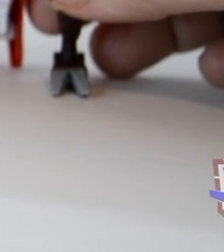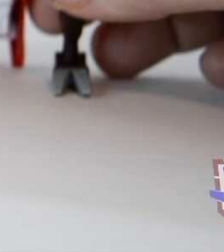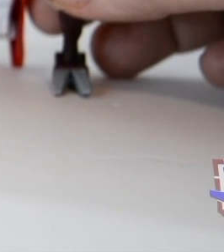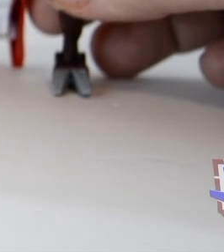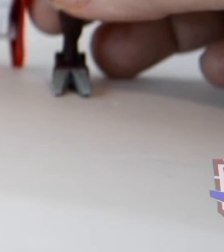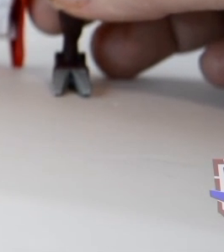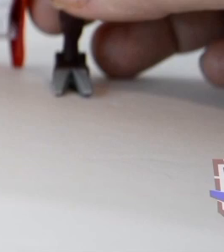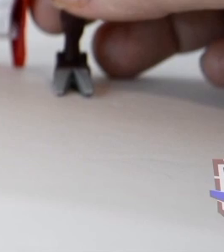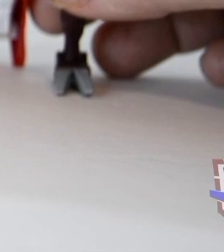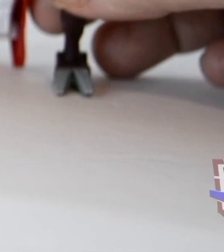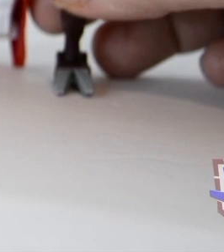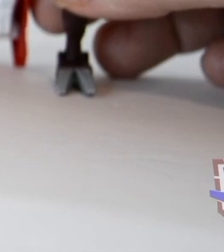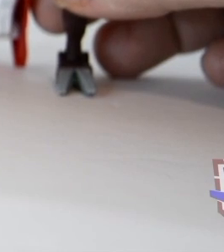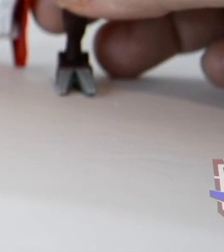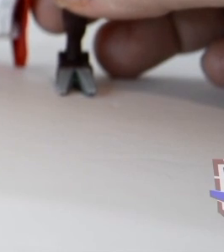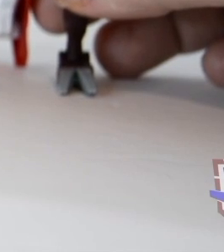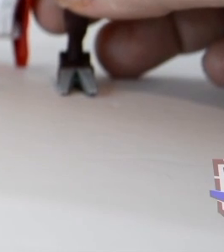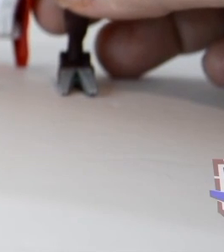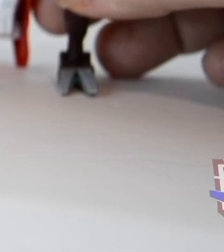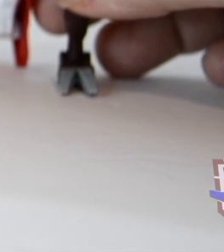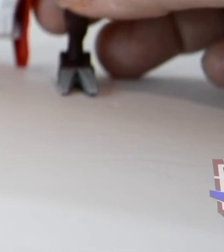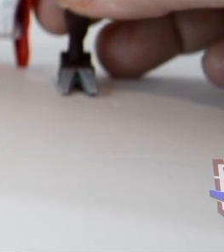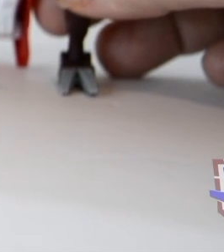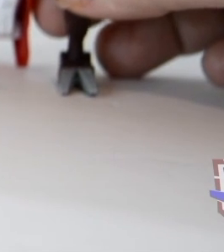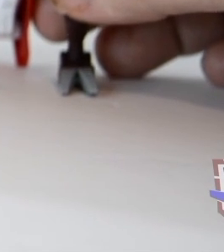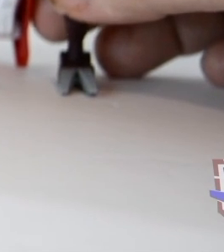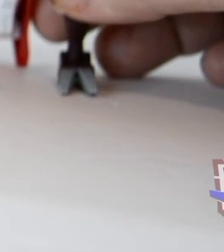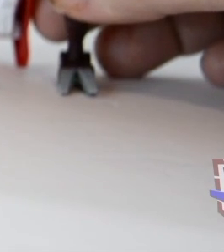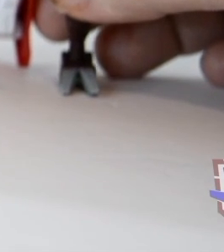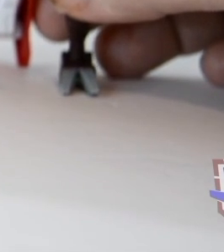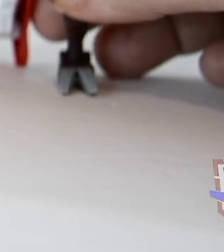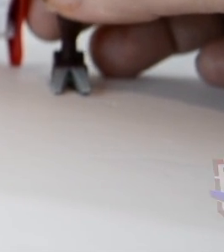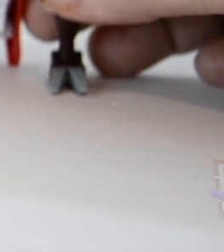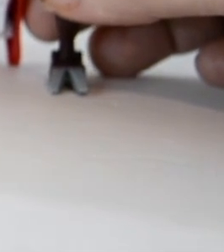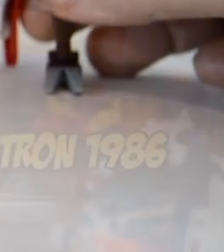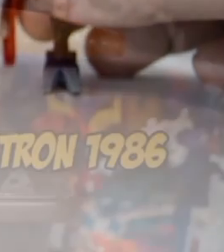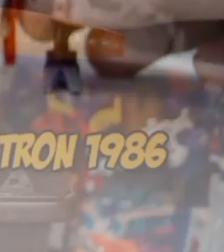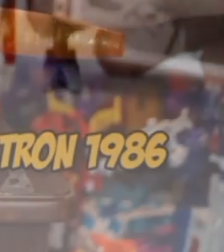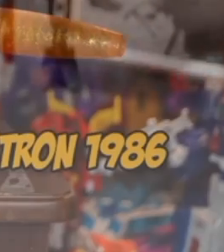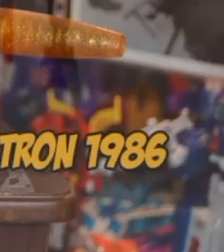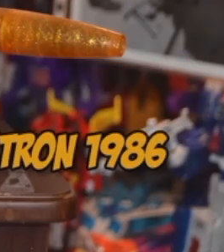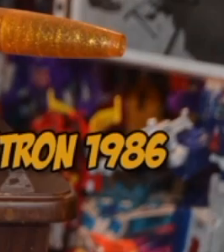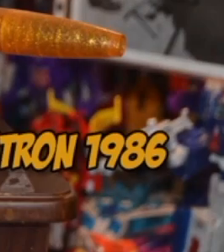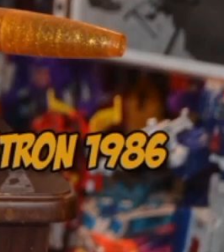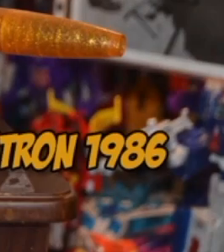I make more videos. Alright, thanks for watching. Bye-bye.